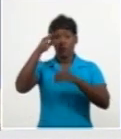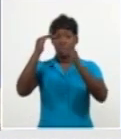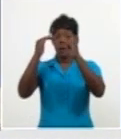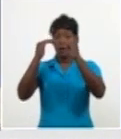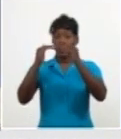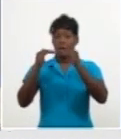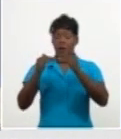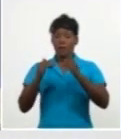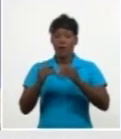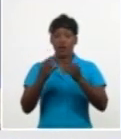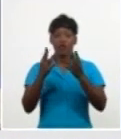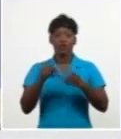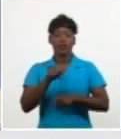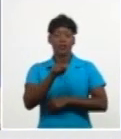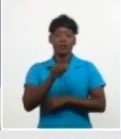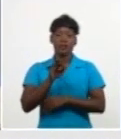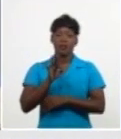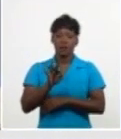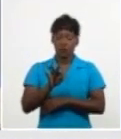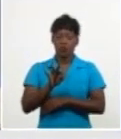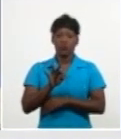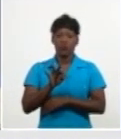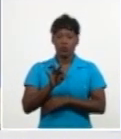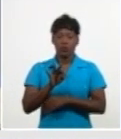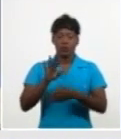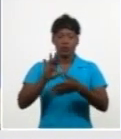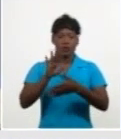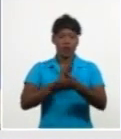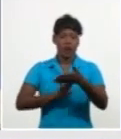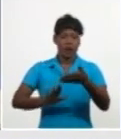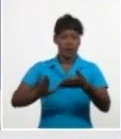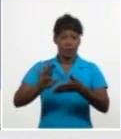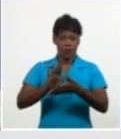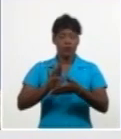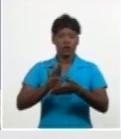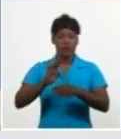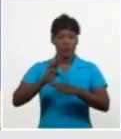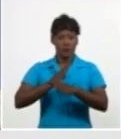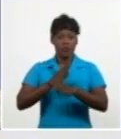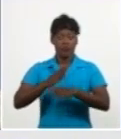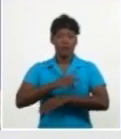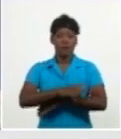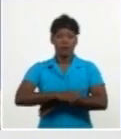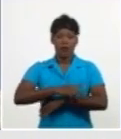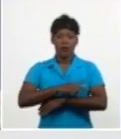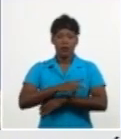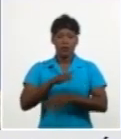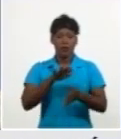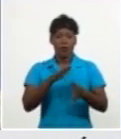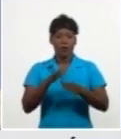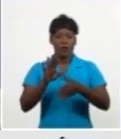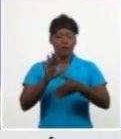lethality. The region lethality is of 5.41%,